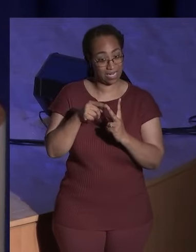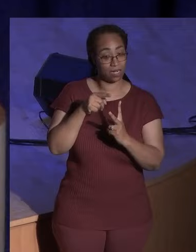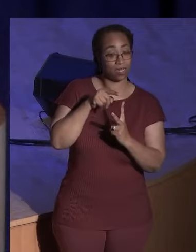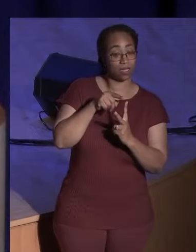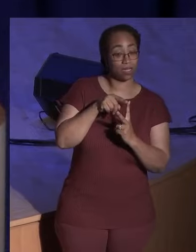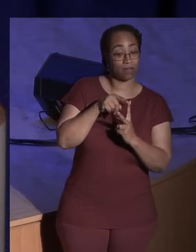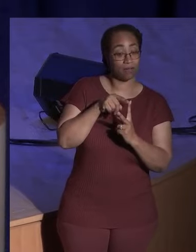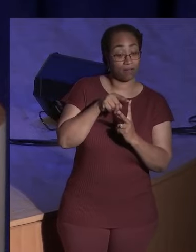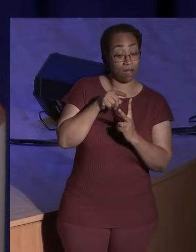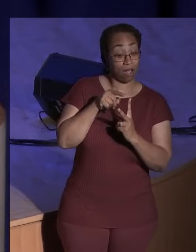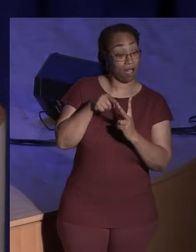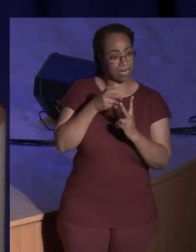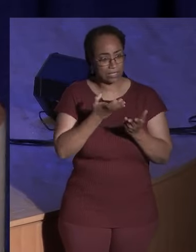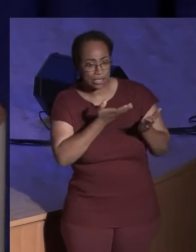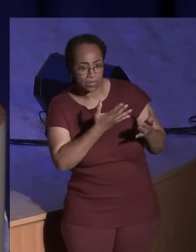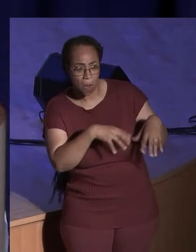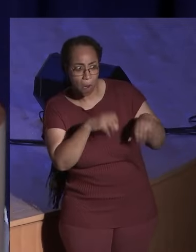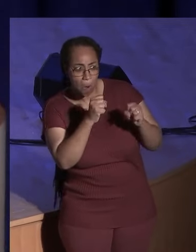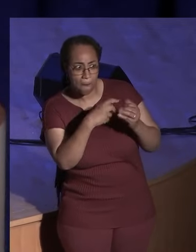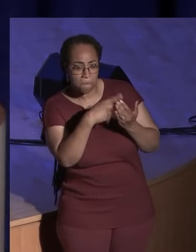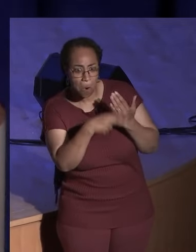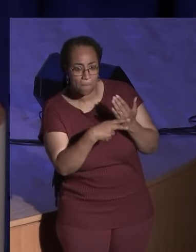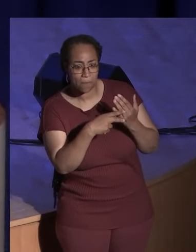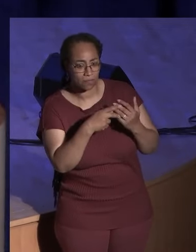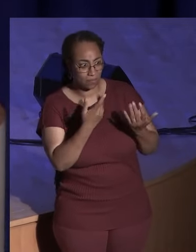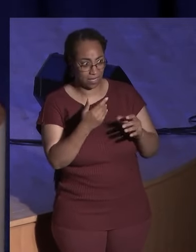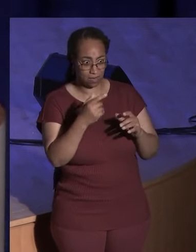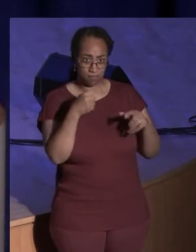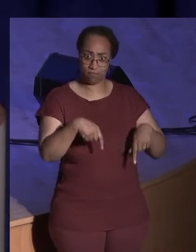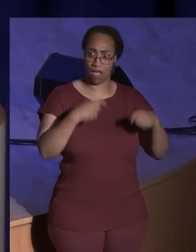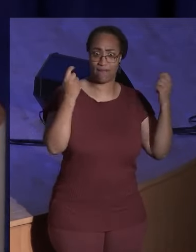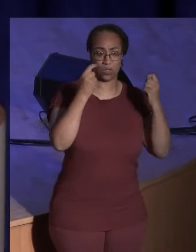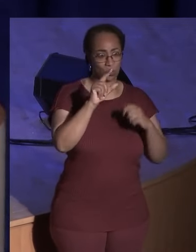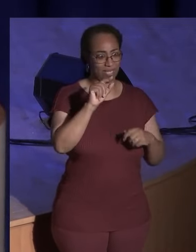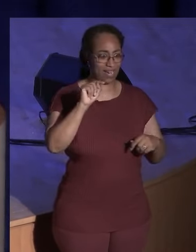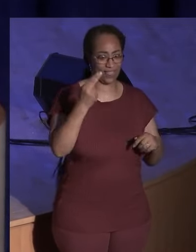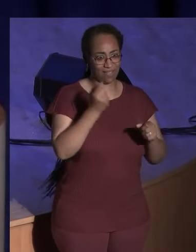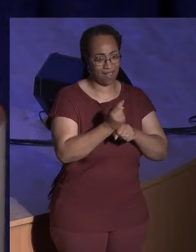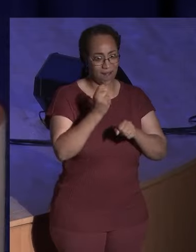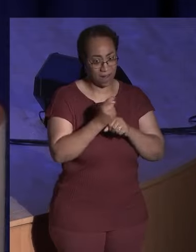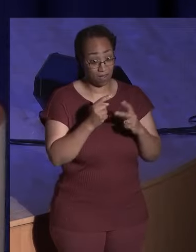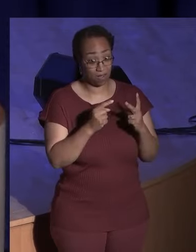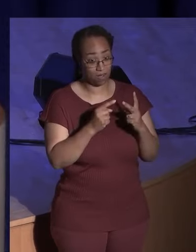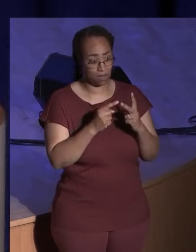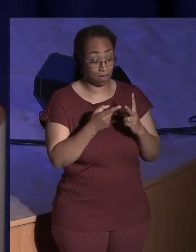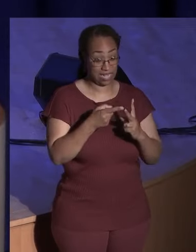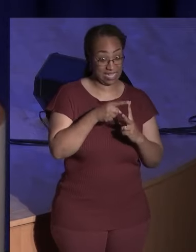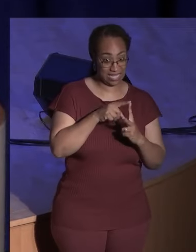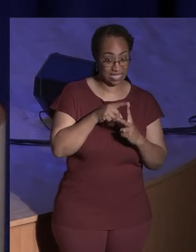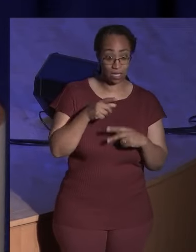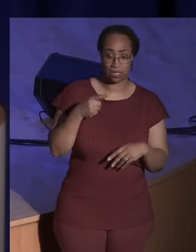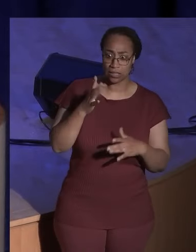20th anniversary. And because I'm either very wise or completely foolhardy, I suggested that we turn